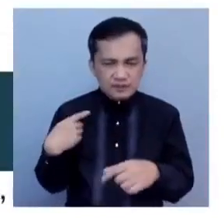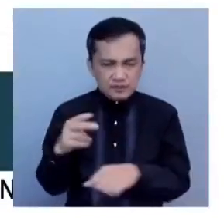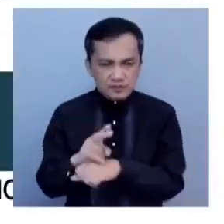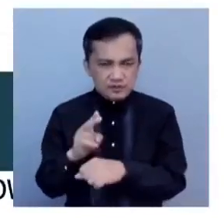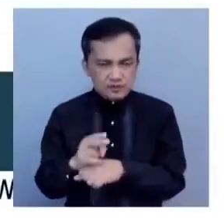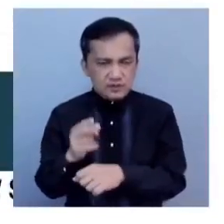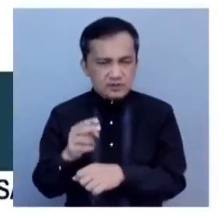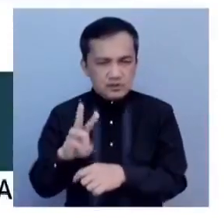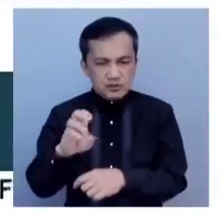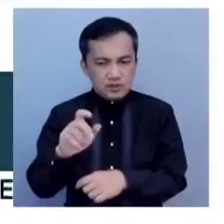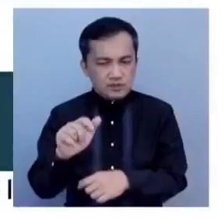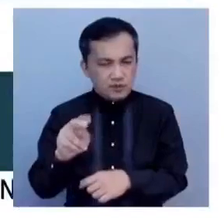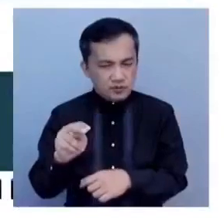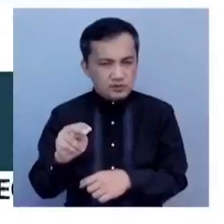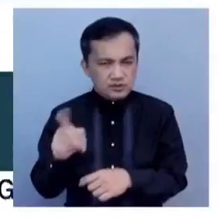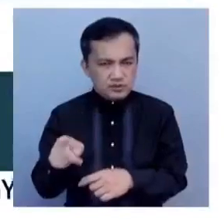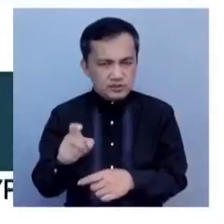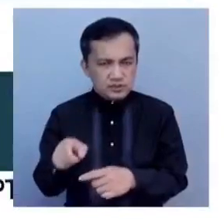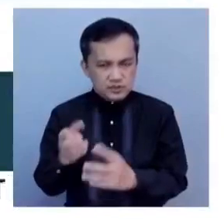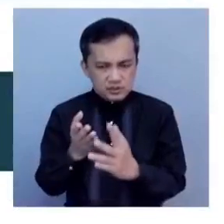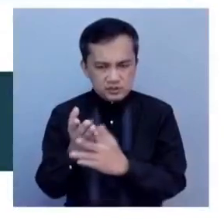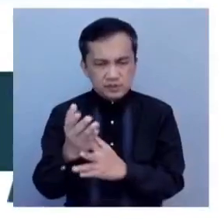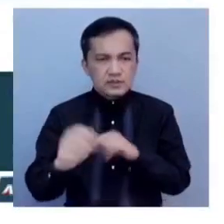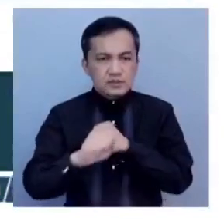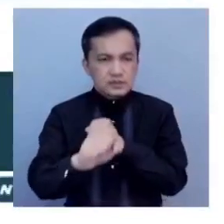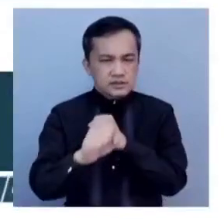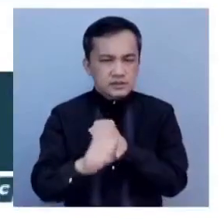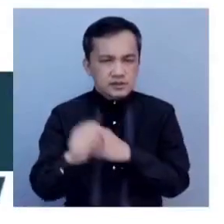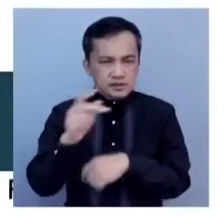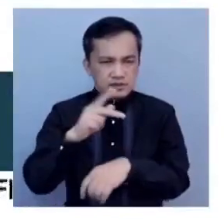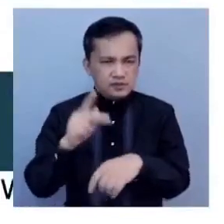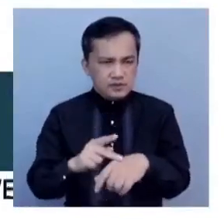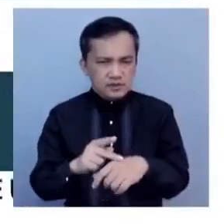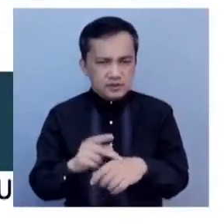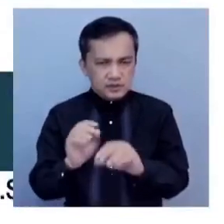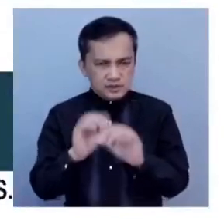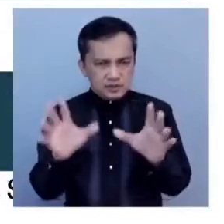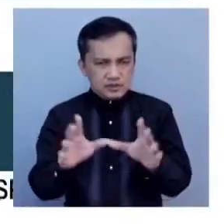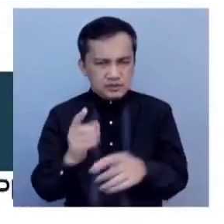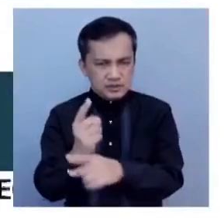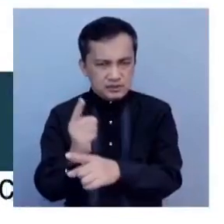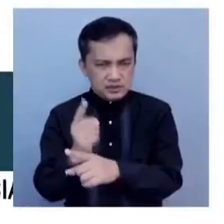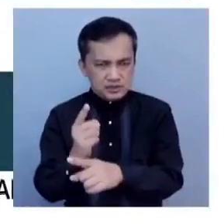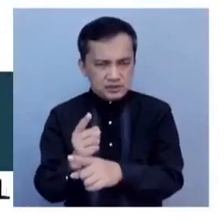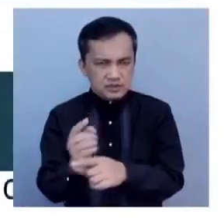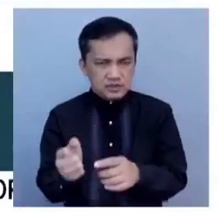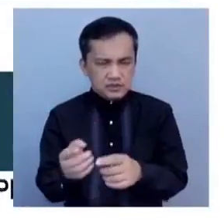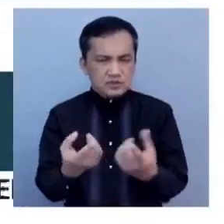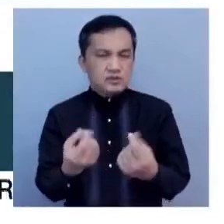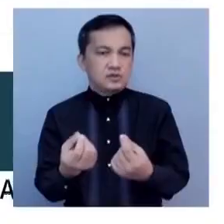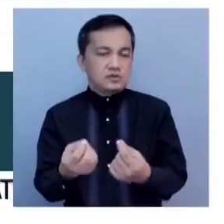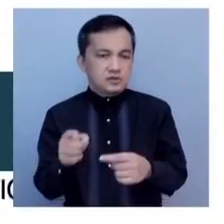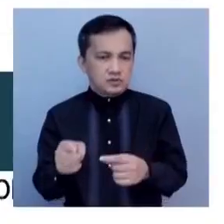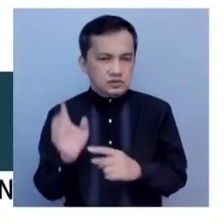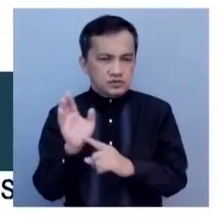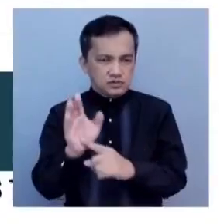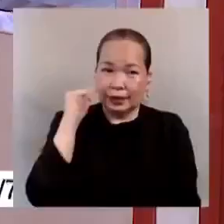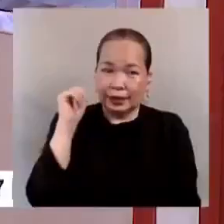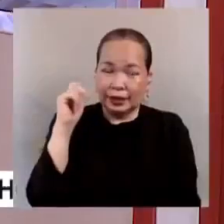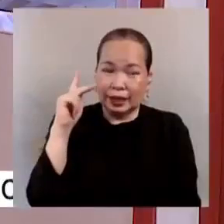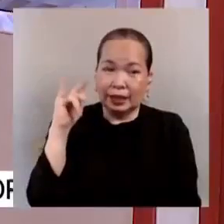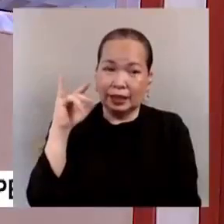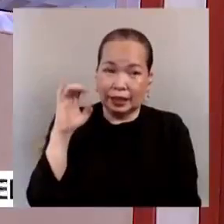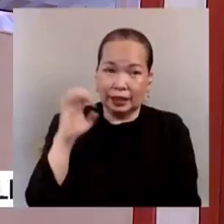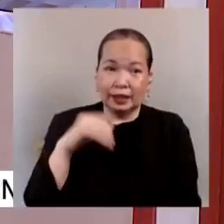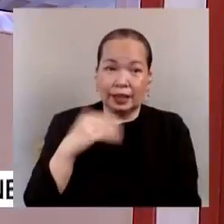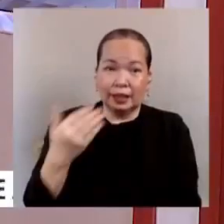best weapon is this transparency campaign, because the Philippines is so clearly in the right, and all it has to do is show the world. On